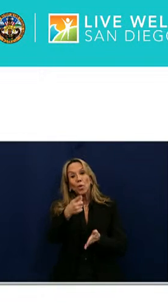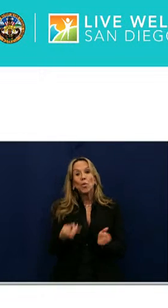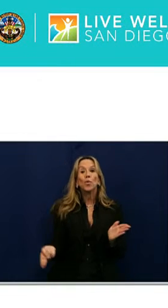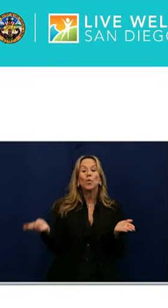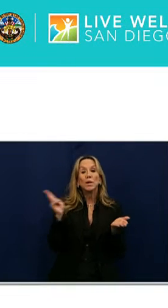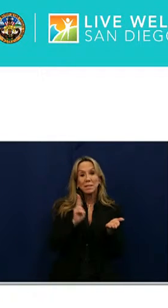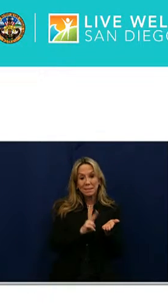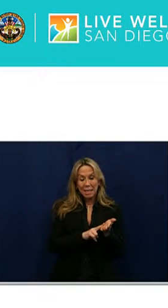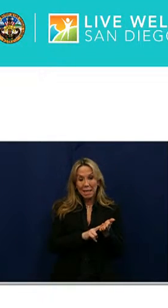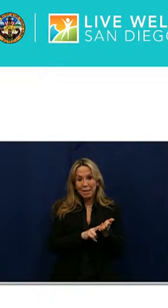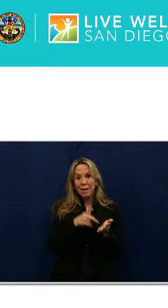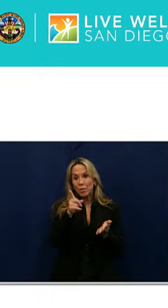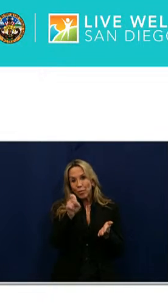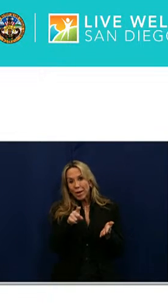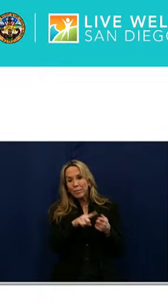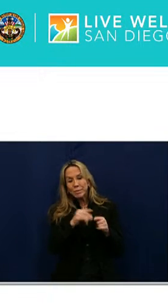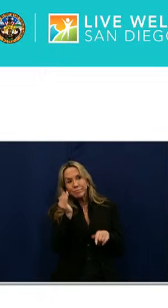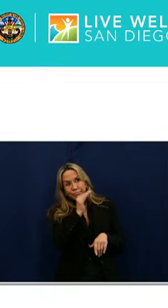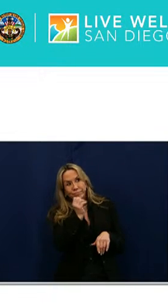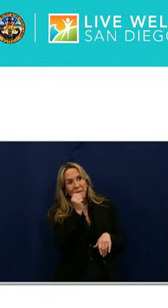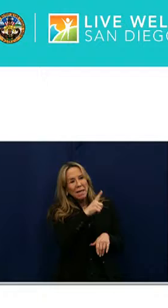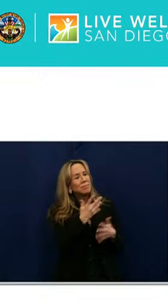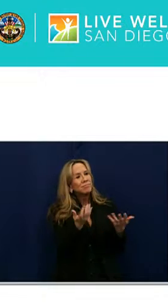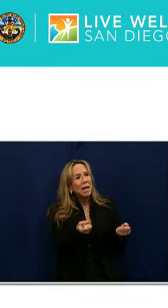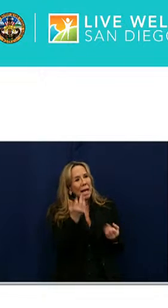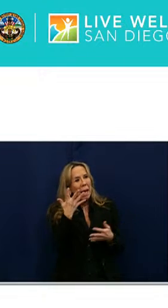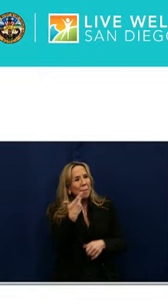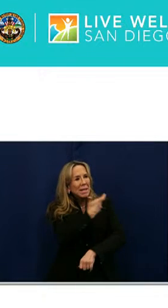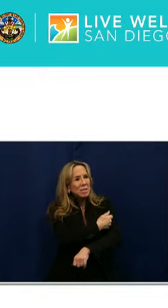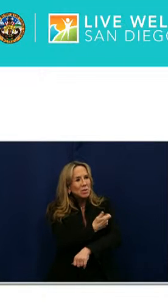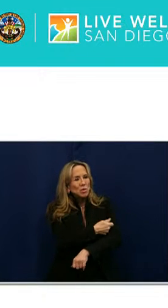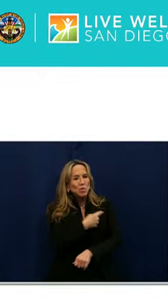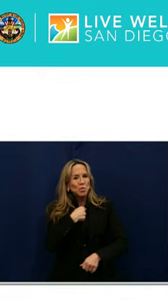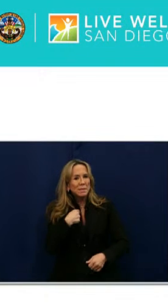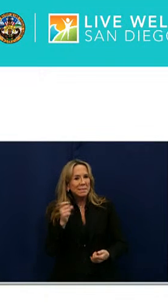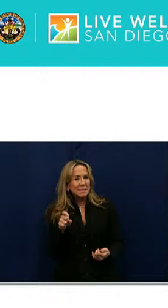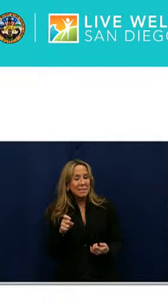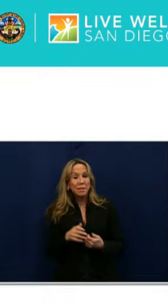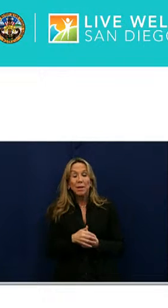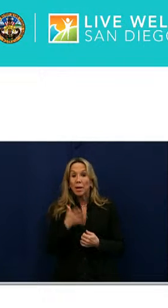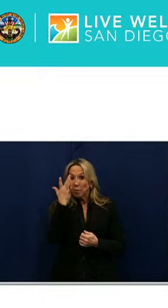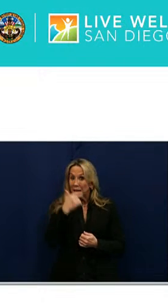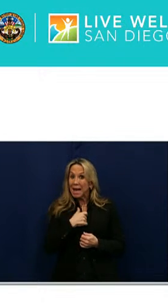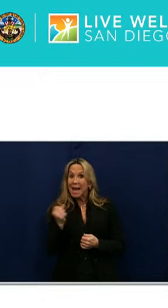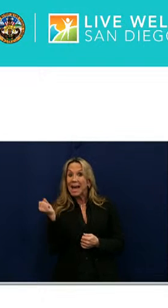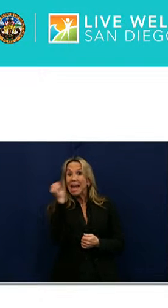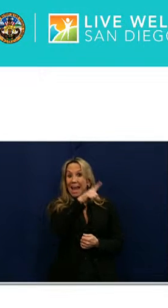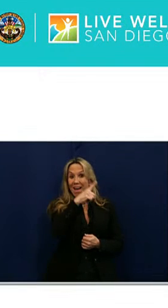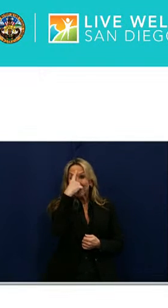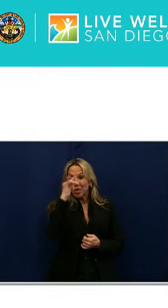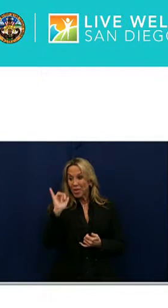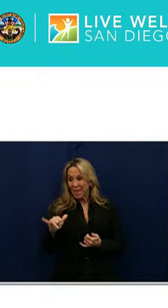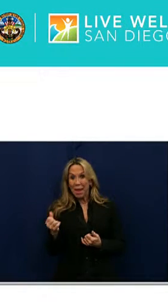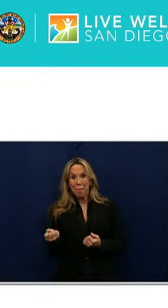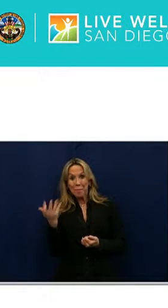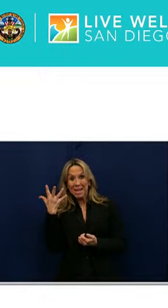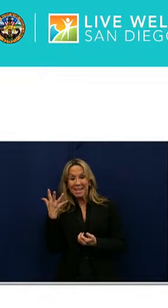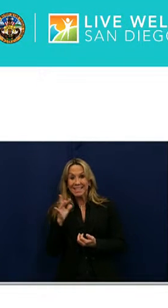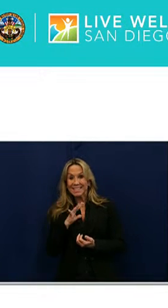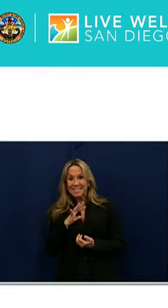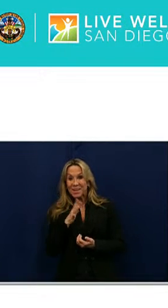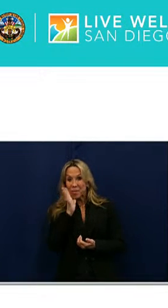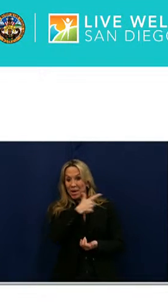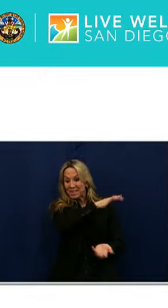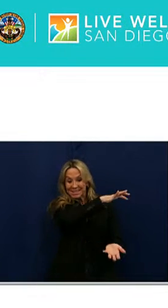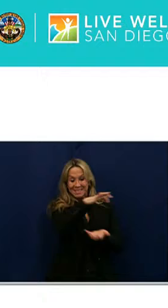ask or indicate how many doses you need. Now, just because you ask for X number of doses doesn't mean you always